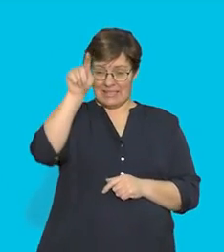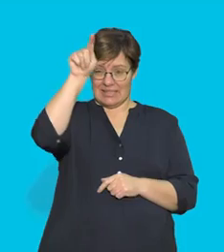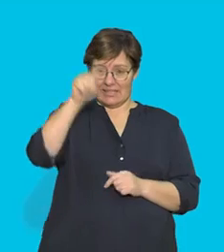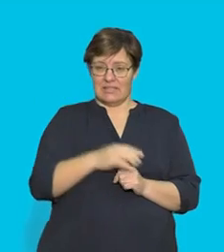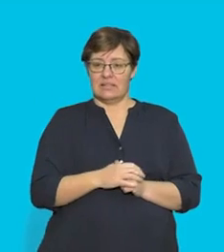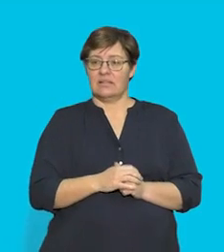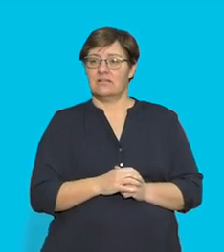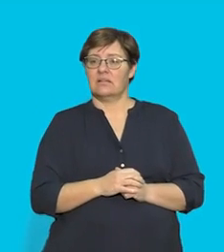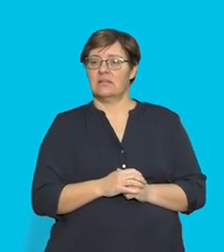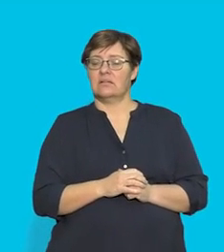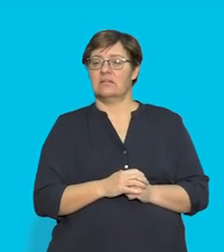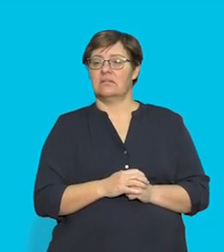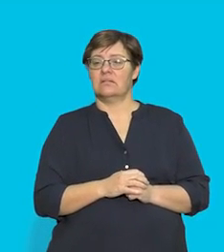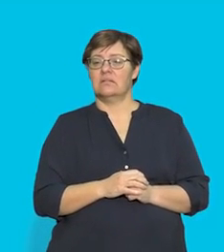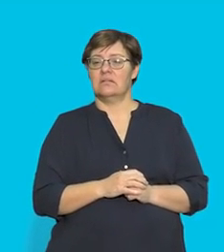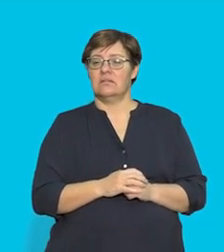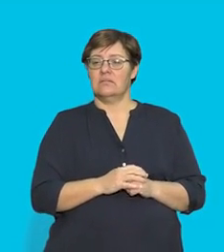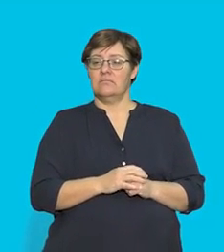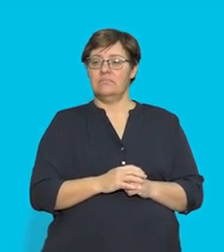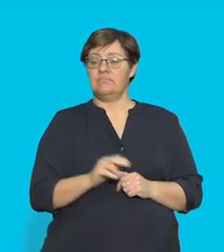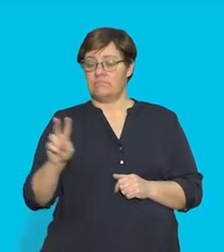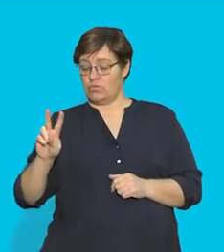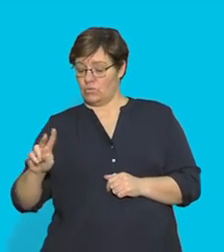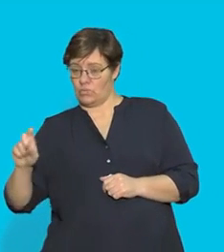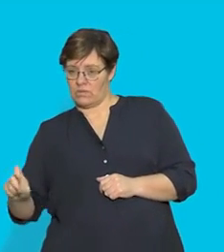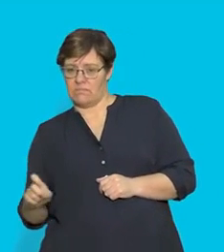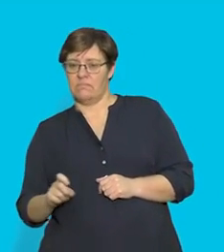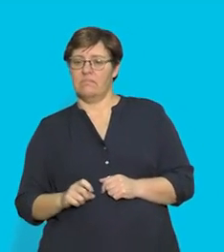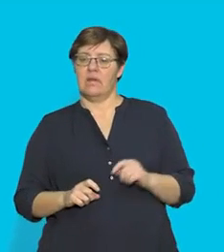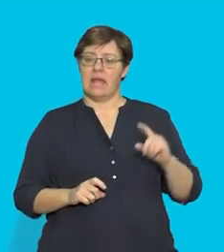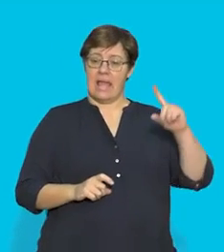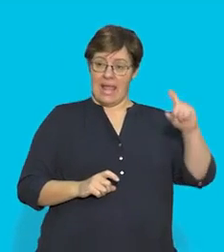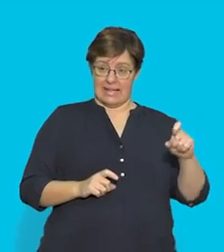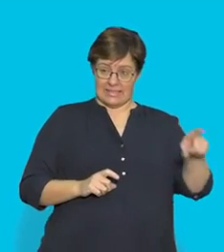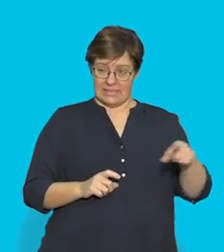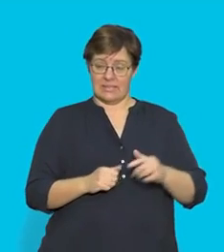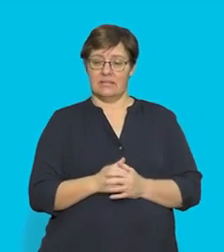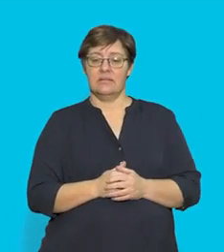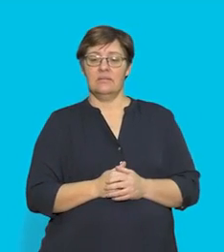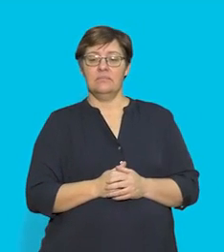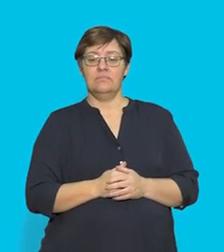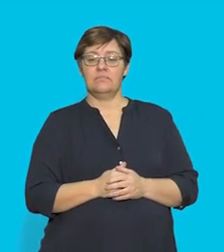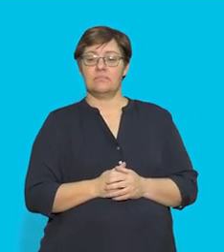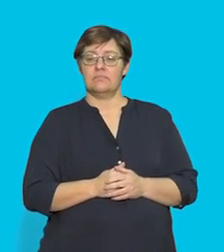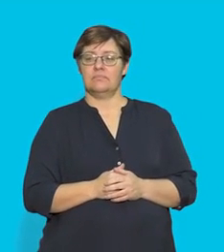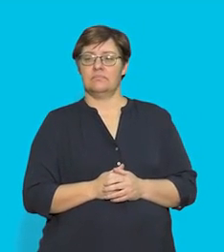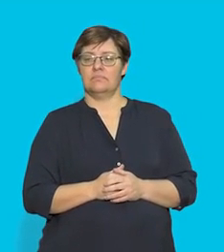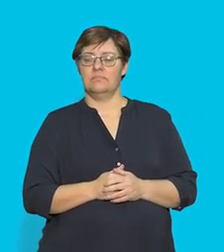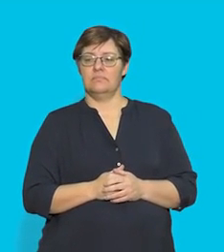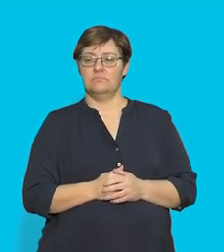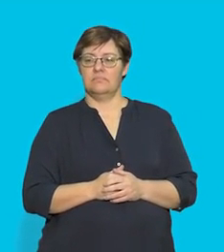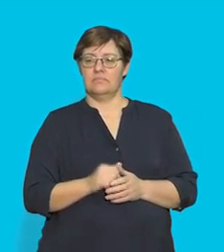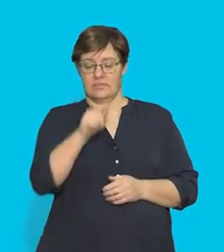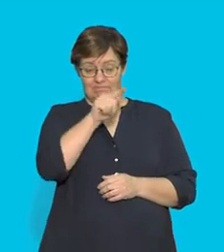this angle here, ADB is this angle here, and this angle here is 2x. HAB is x, so this